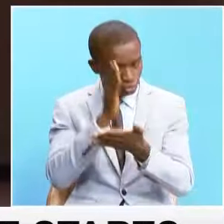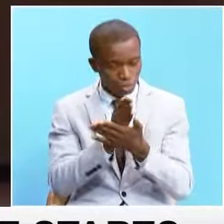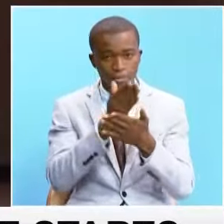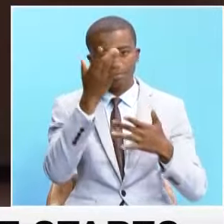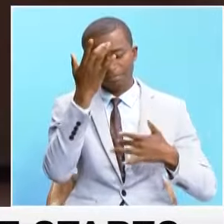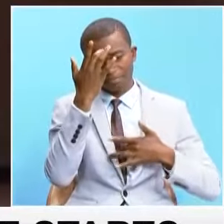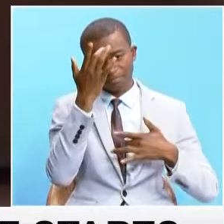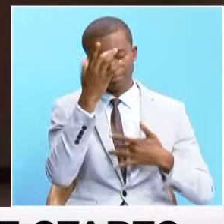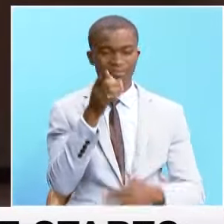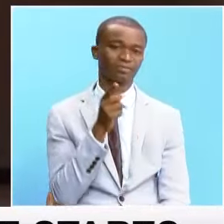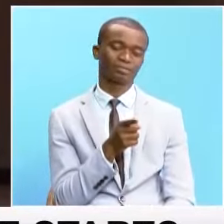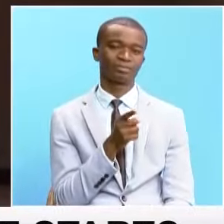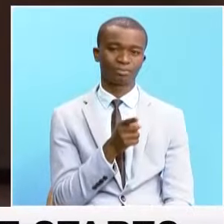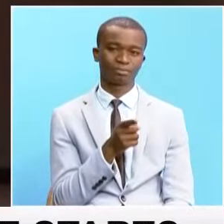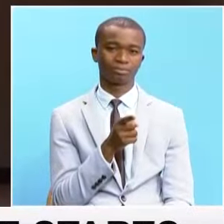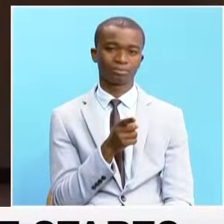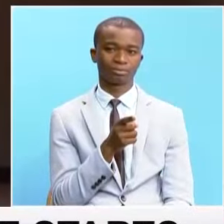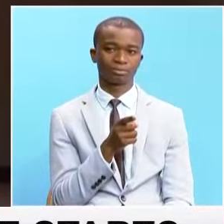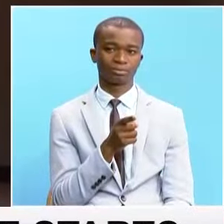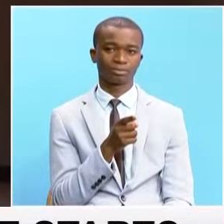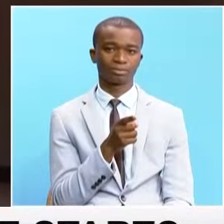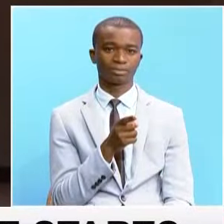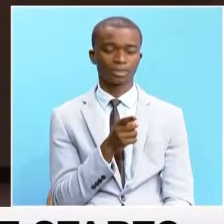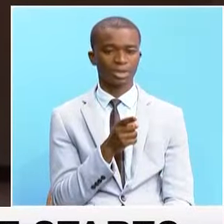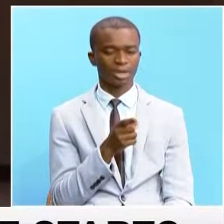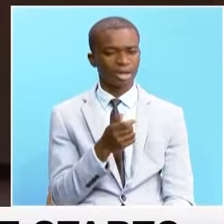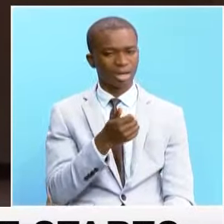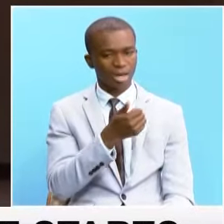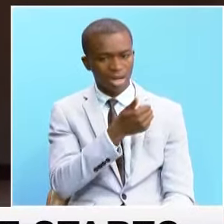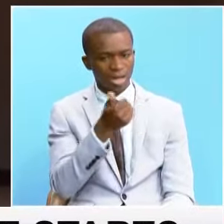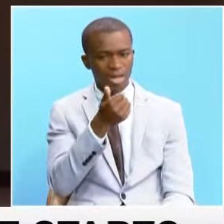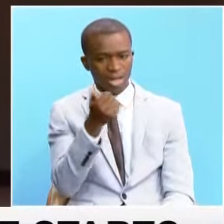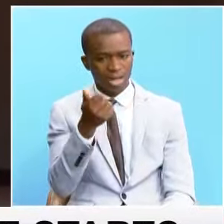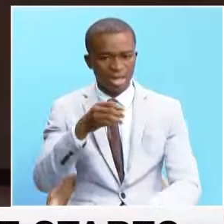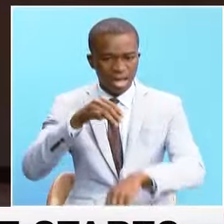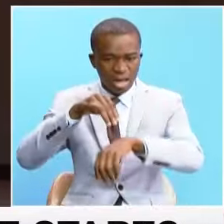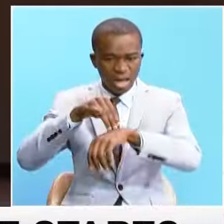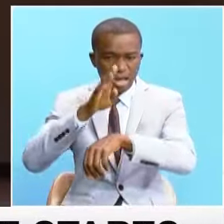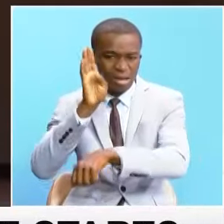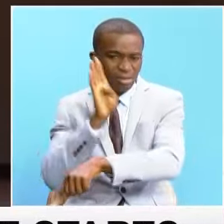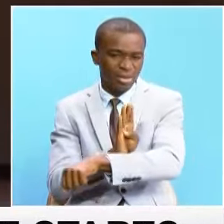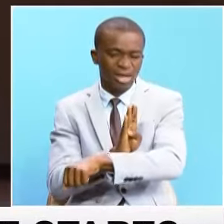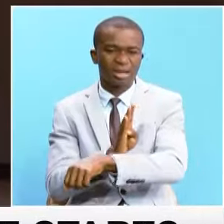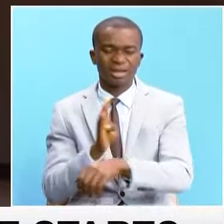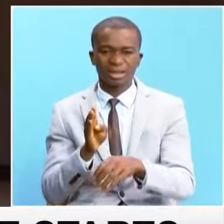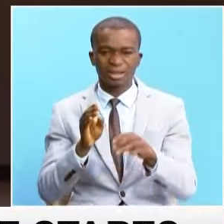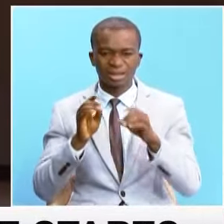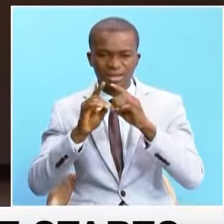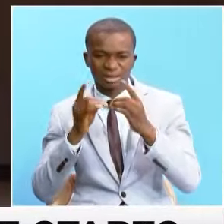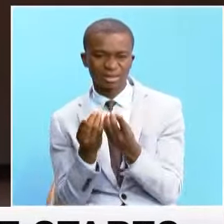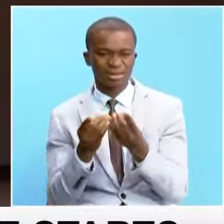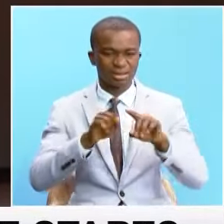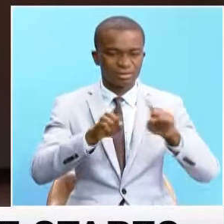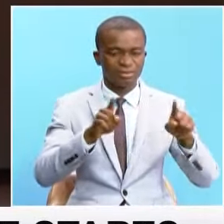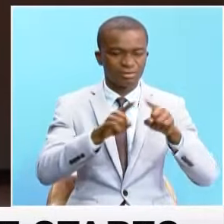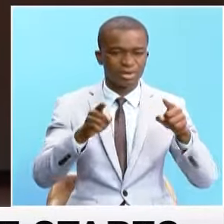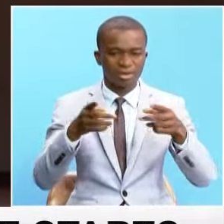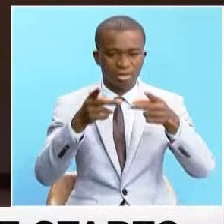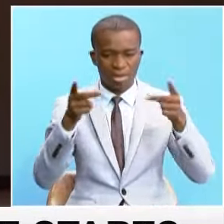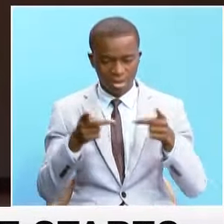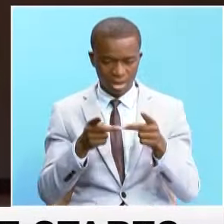local authorities, like Lupososhi, as well as Mbala, that have been supported in that line. So there are